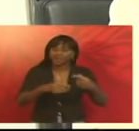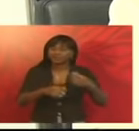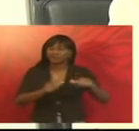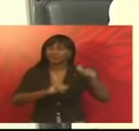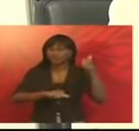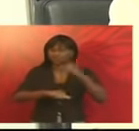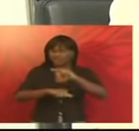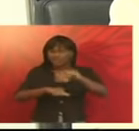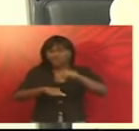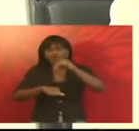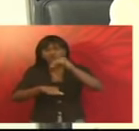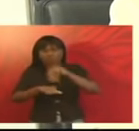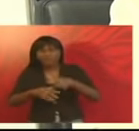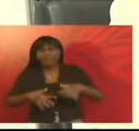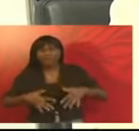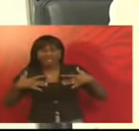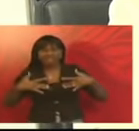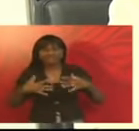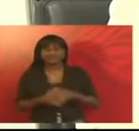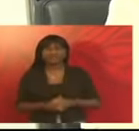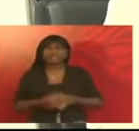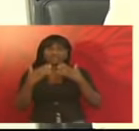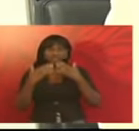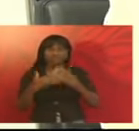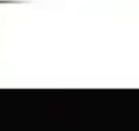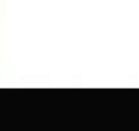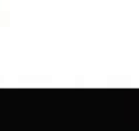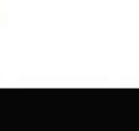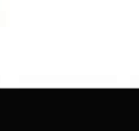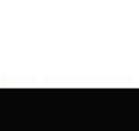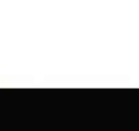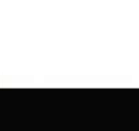used to and will be healthy for them. Thank you very much.